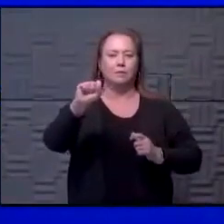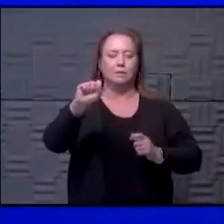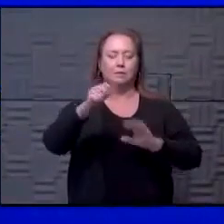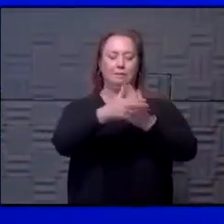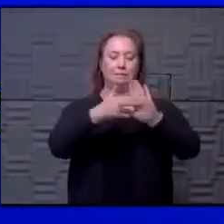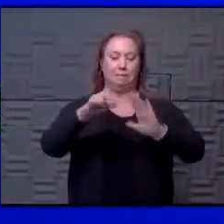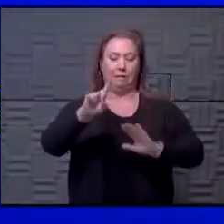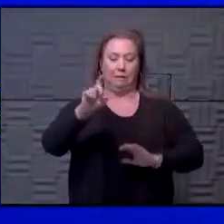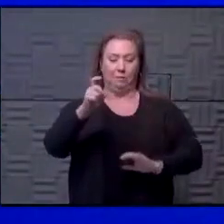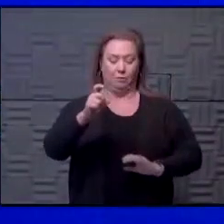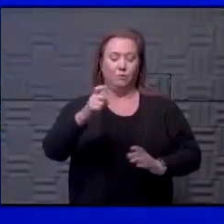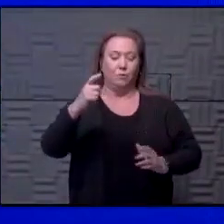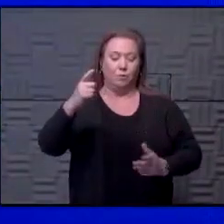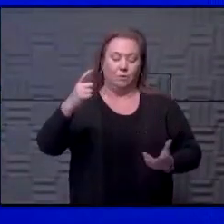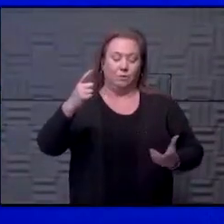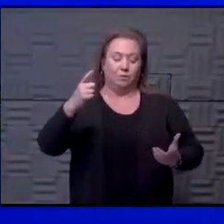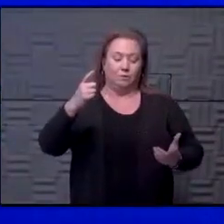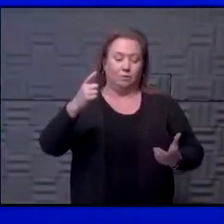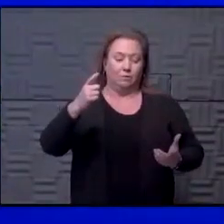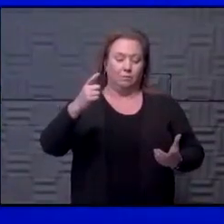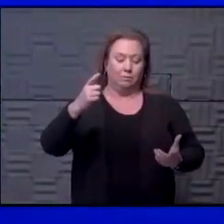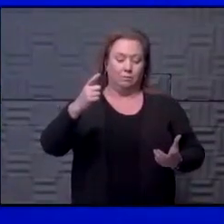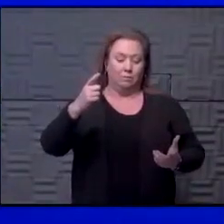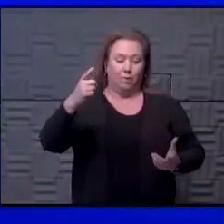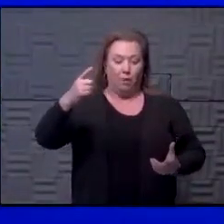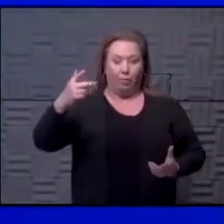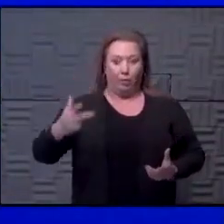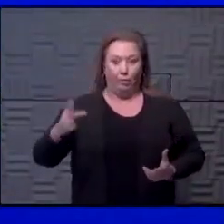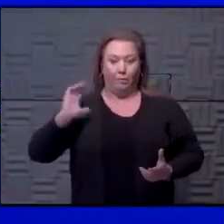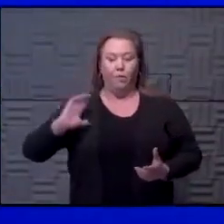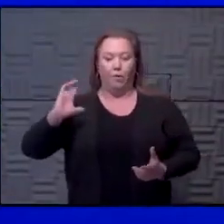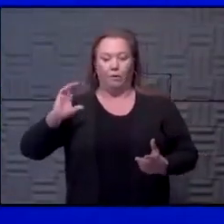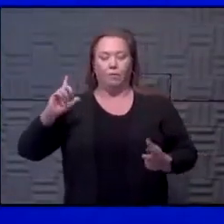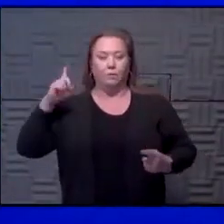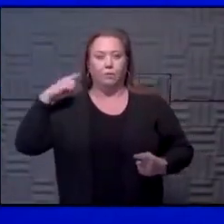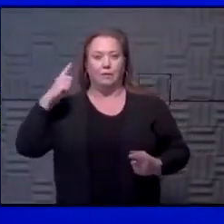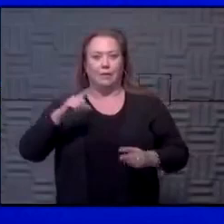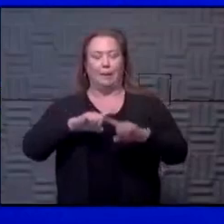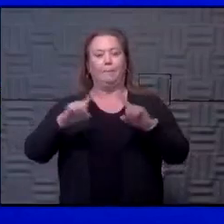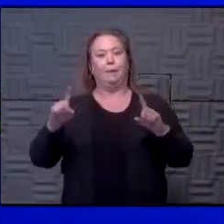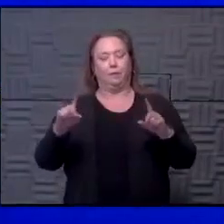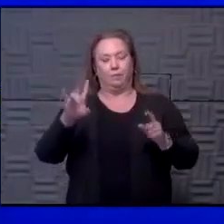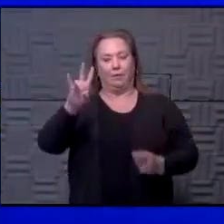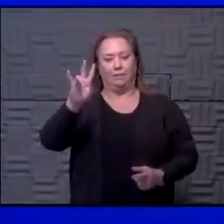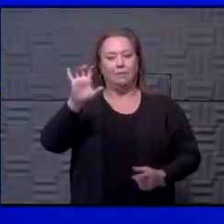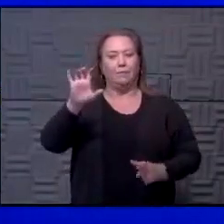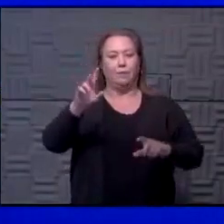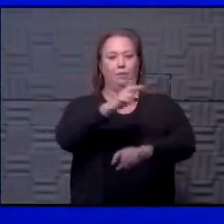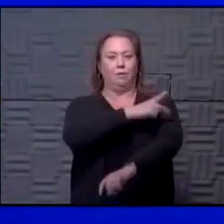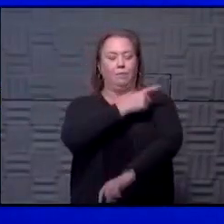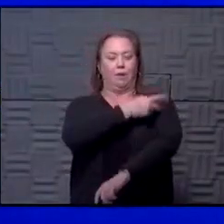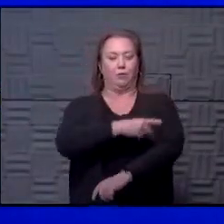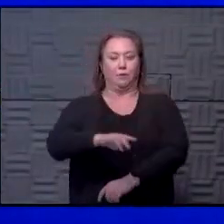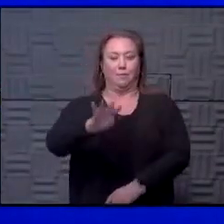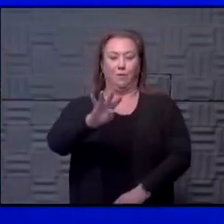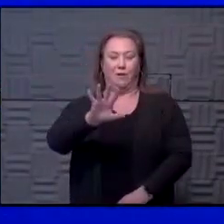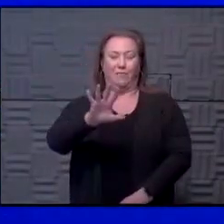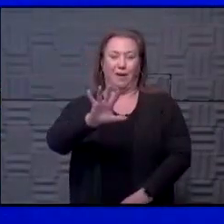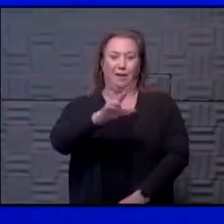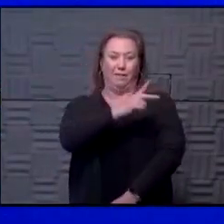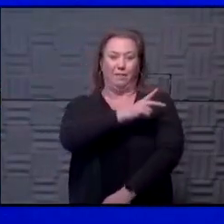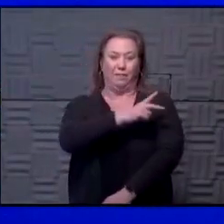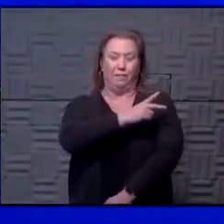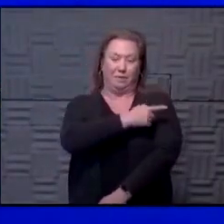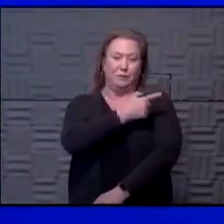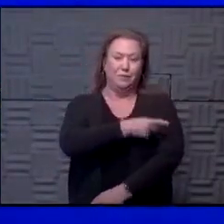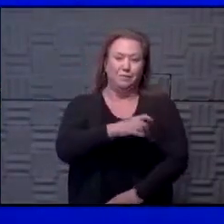had a third of the hospital, it was really crazy. But now we have like 700 and some odd patients, and we have 45 of them with this diagnosis. That's still a